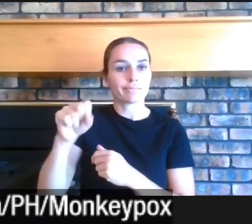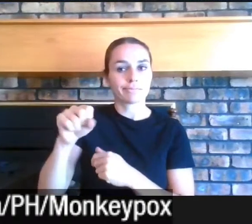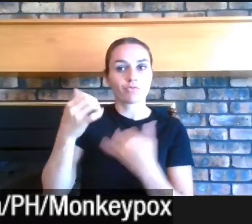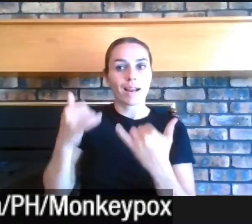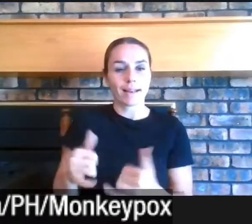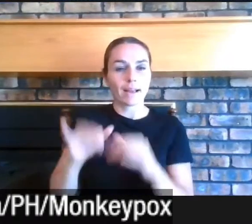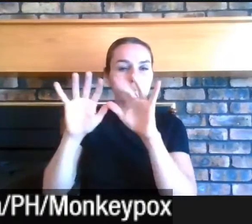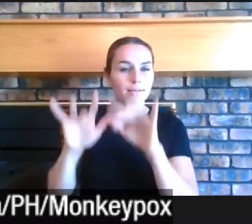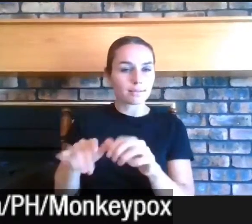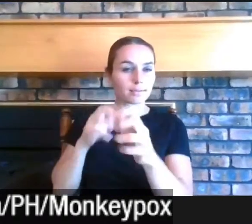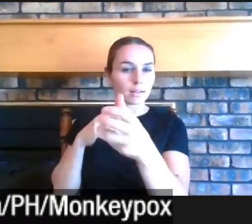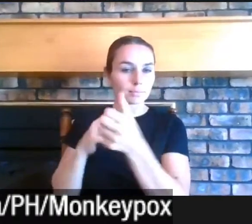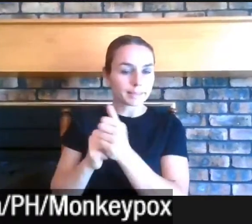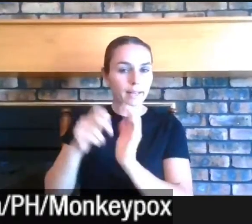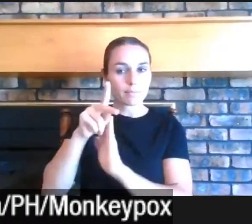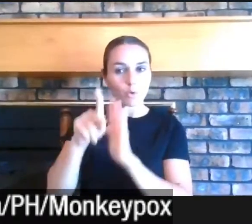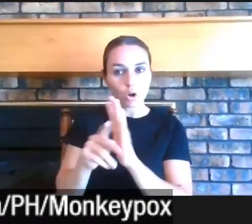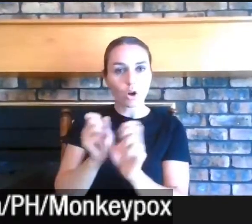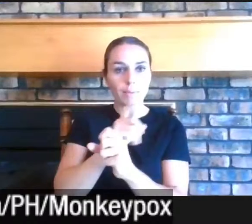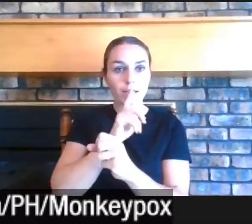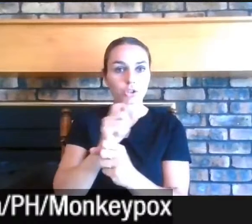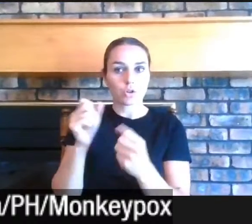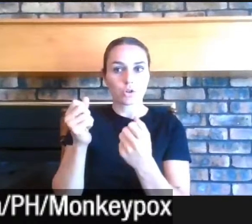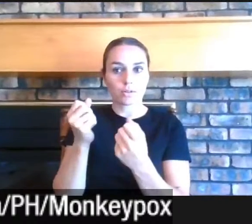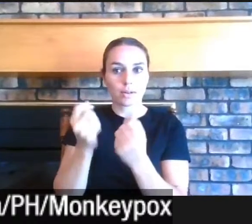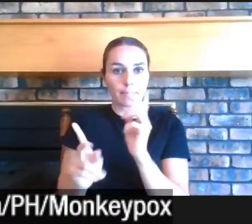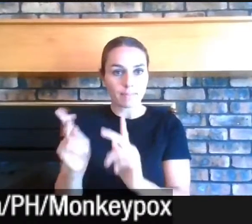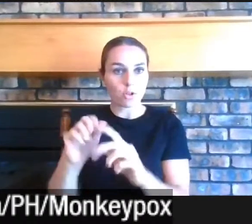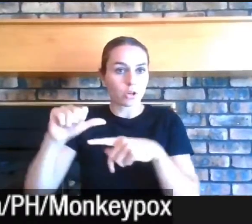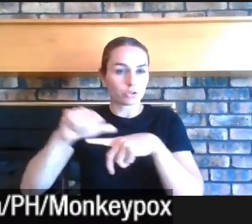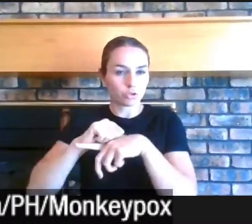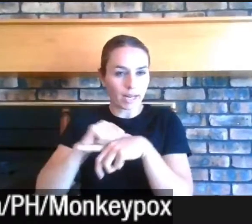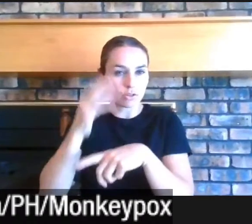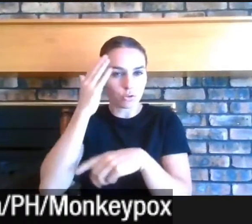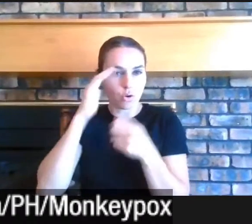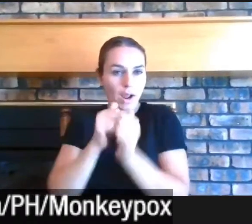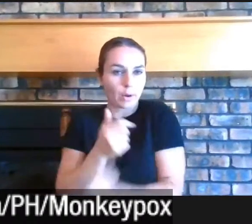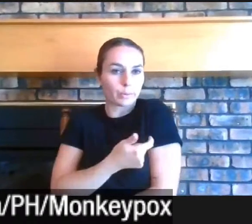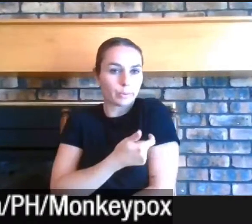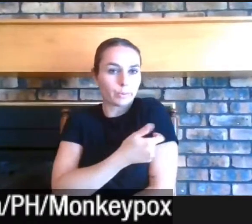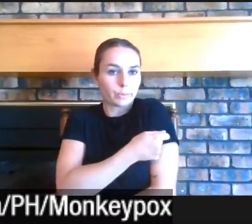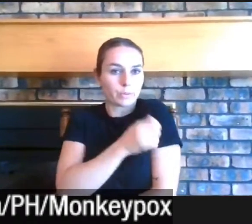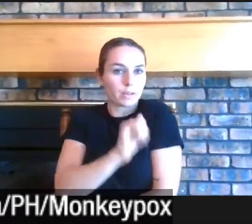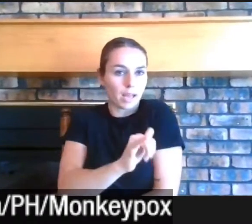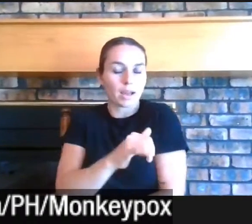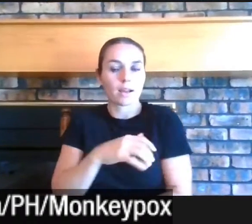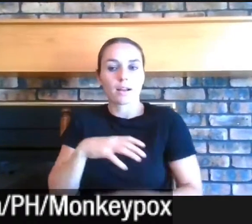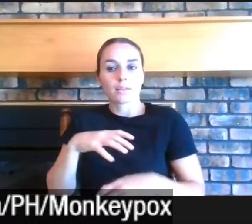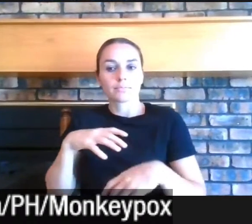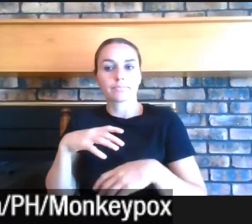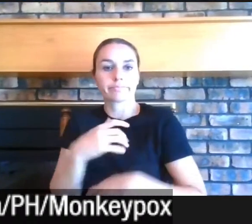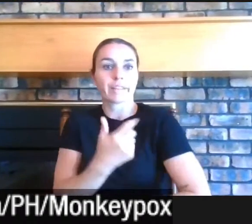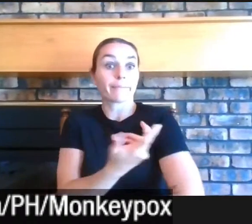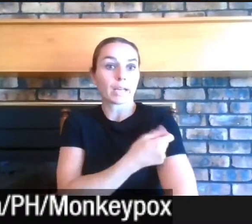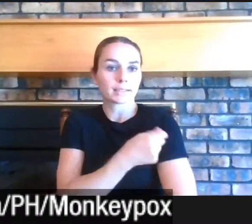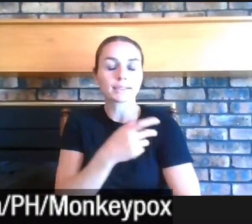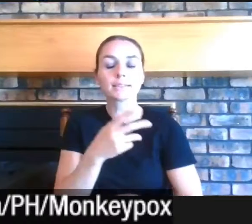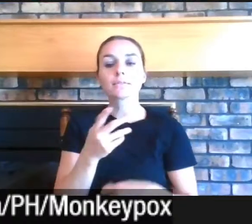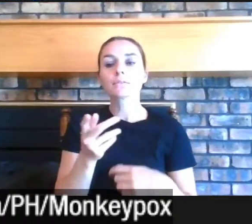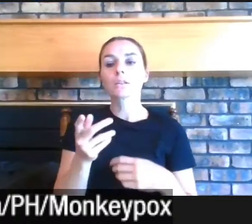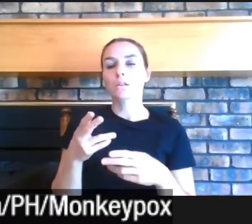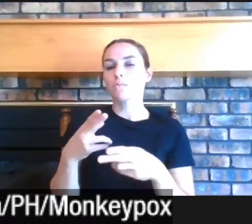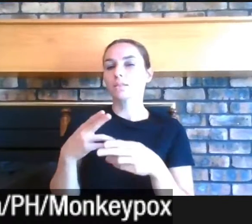protocols, ensuring that we have trained vaccinators who can deliver an intradermal dose of this vaccine. A small study showed